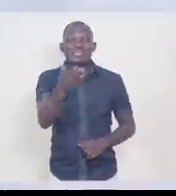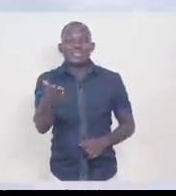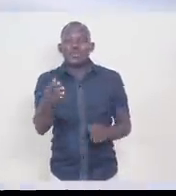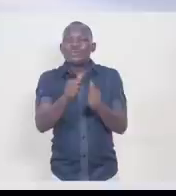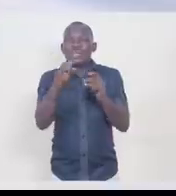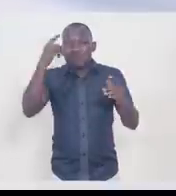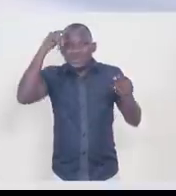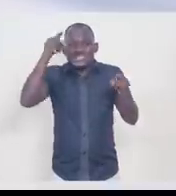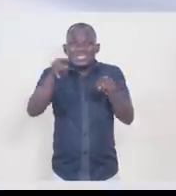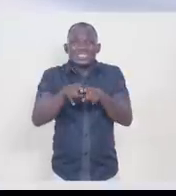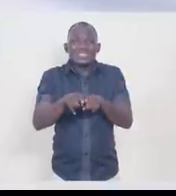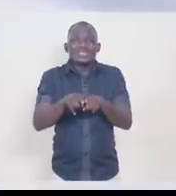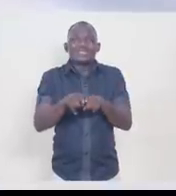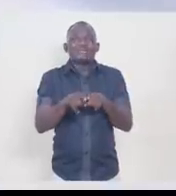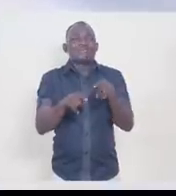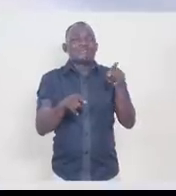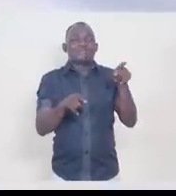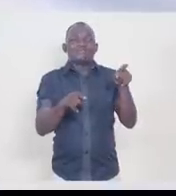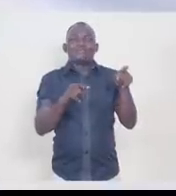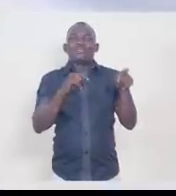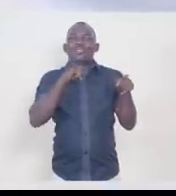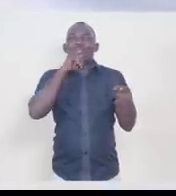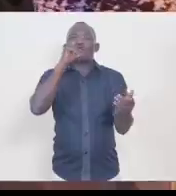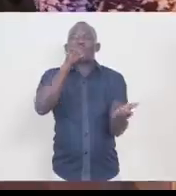of that makes it invalid.